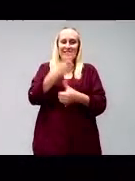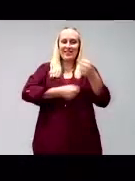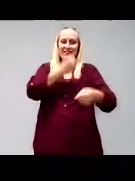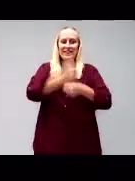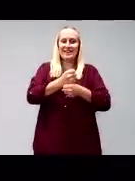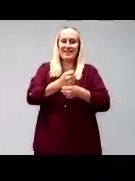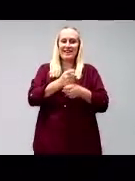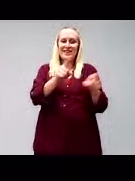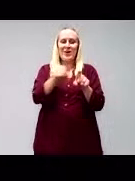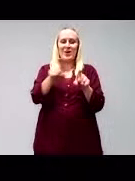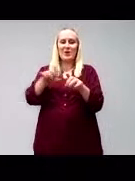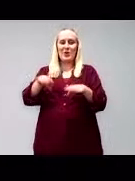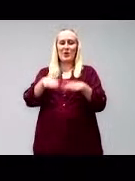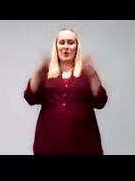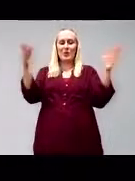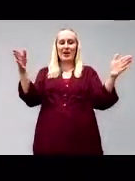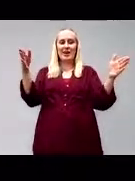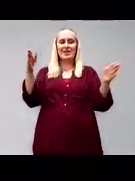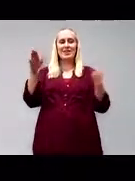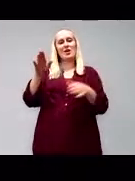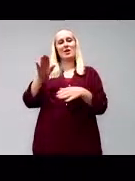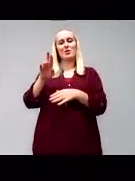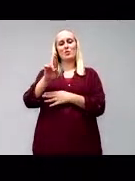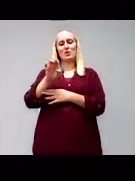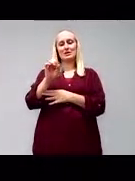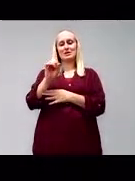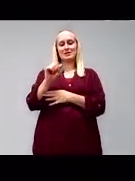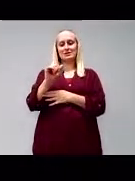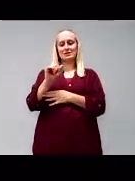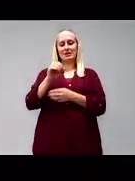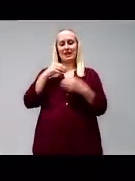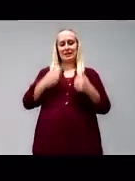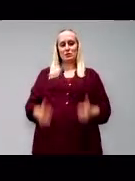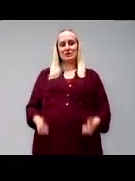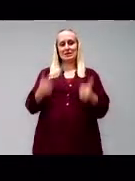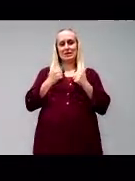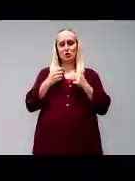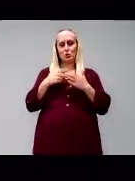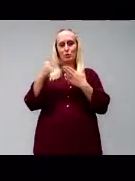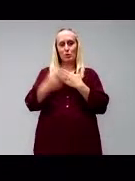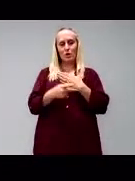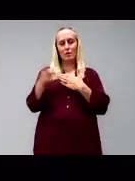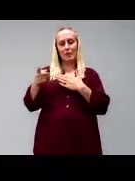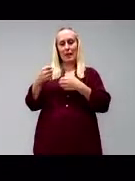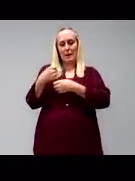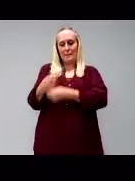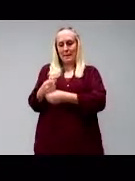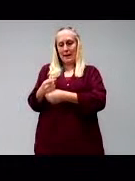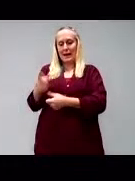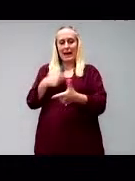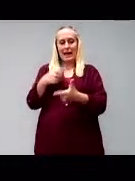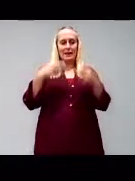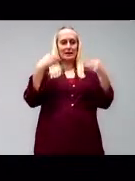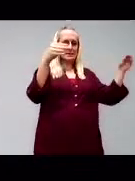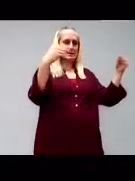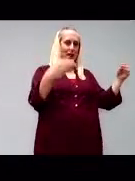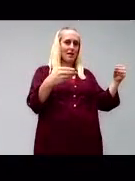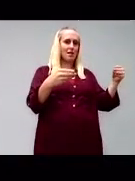residential construction program. So our students literally design, build, and sell a single-family home each